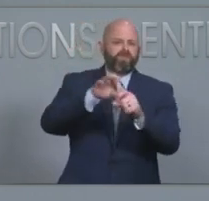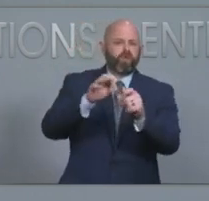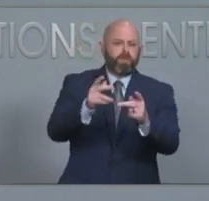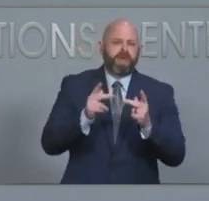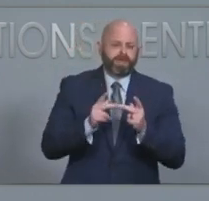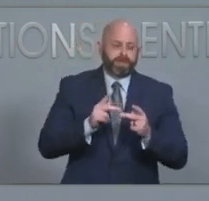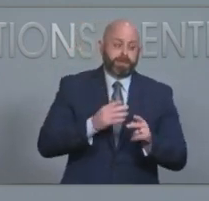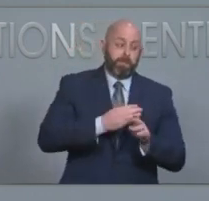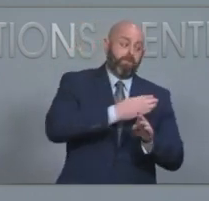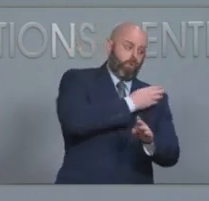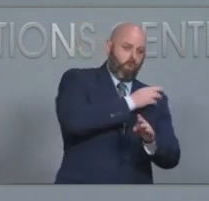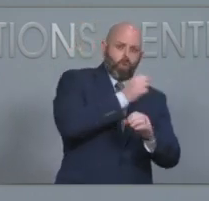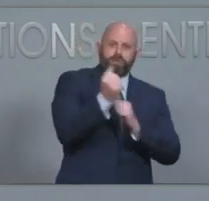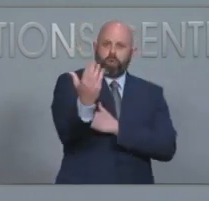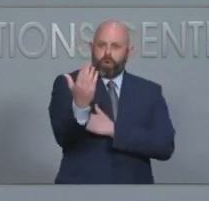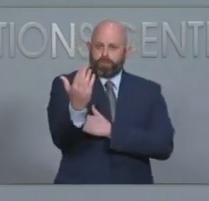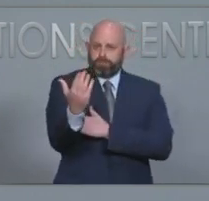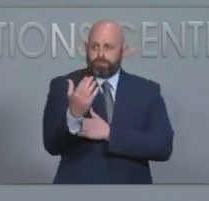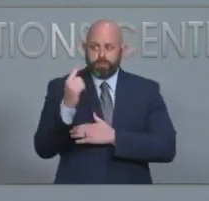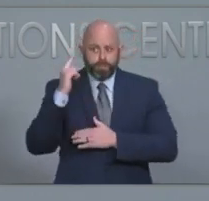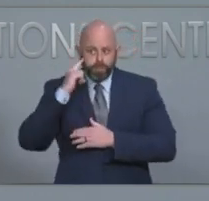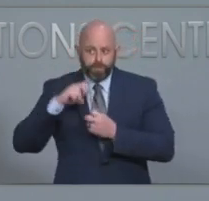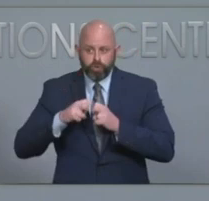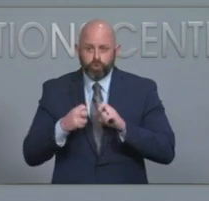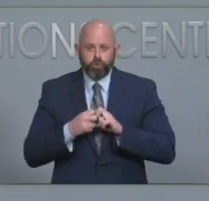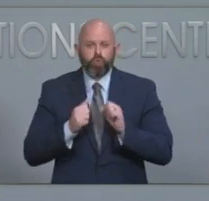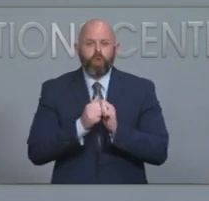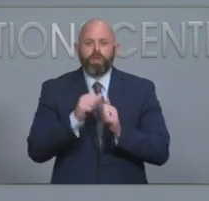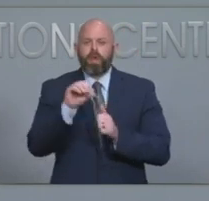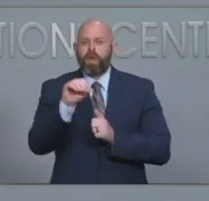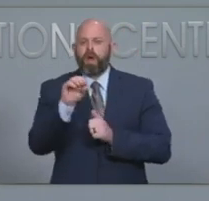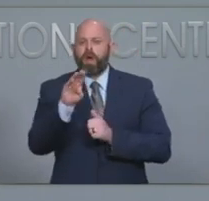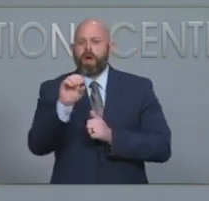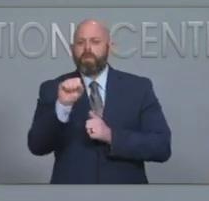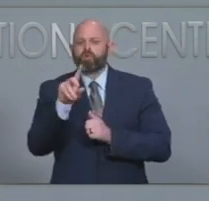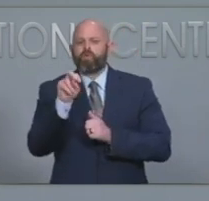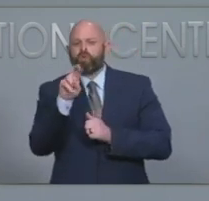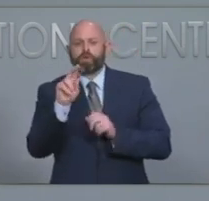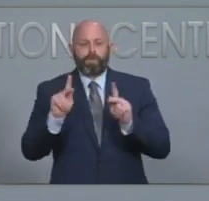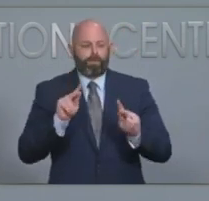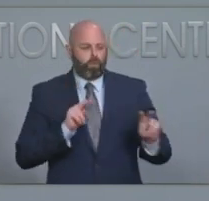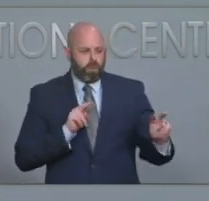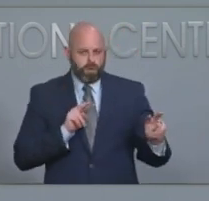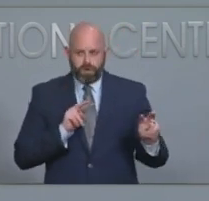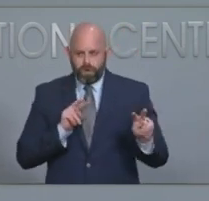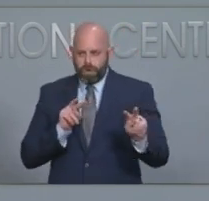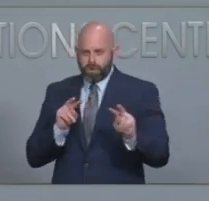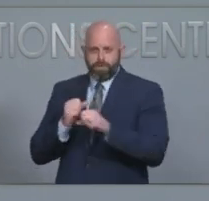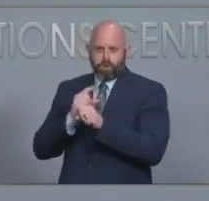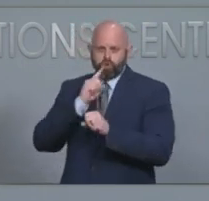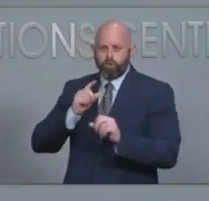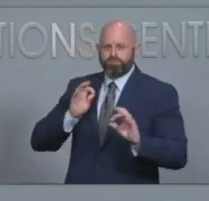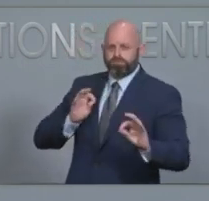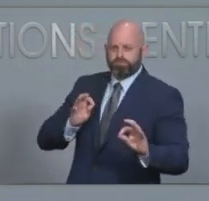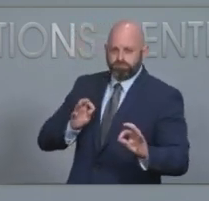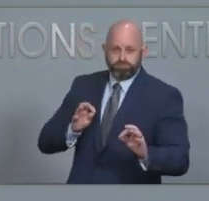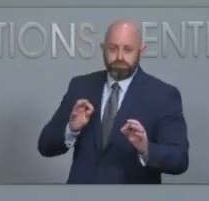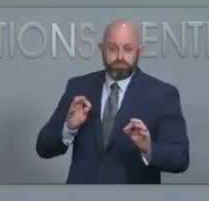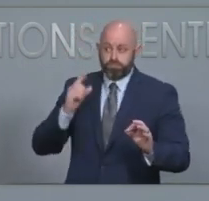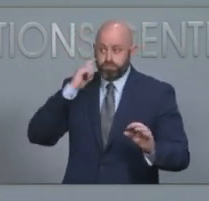this morning about issues with observers that, of any voter complaints or anything of that